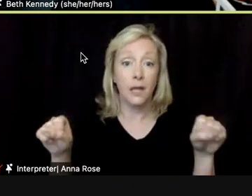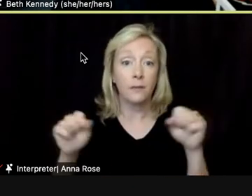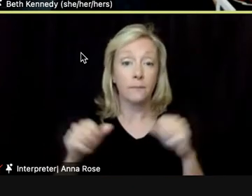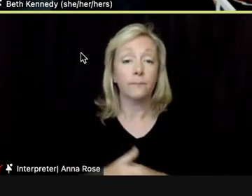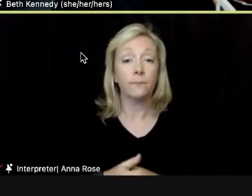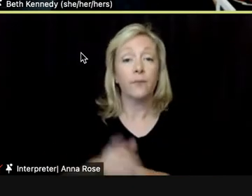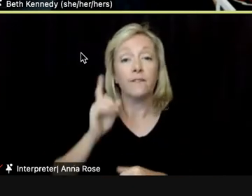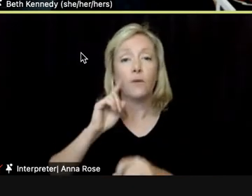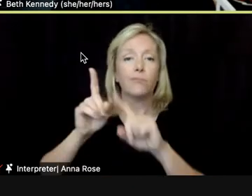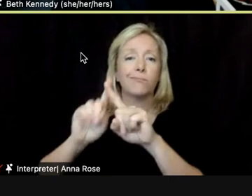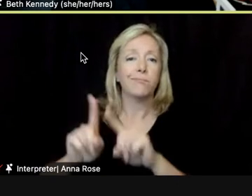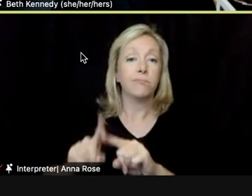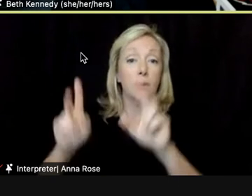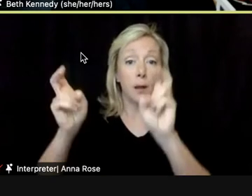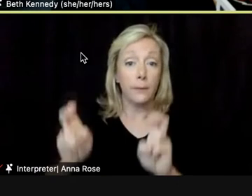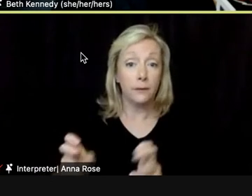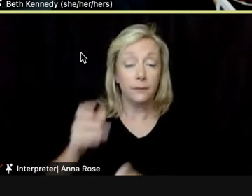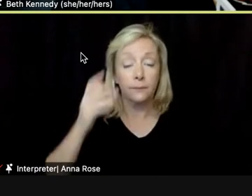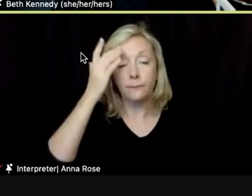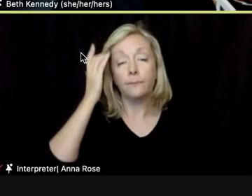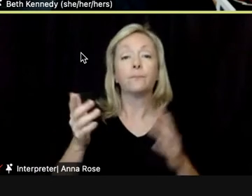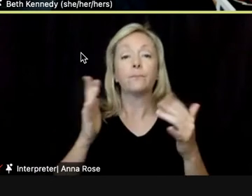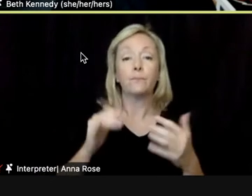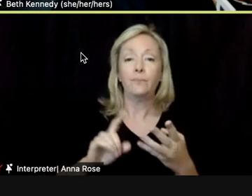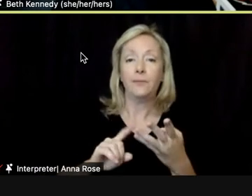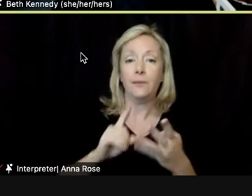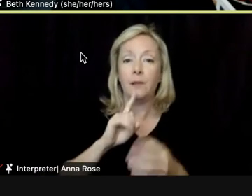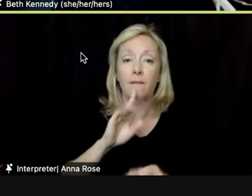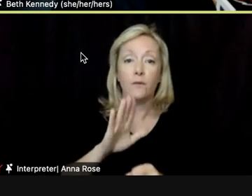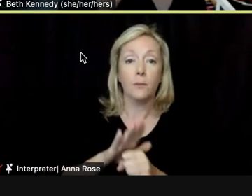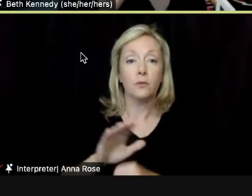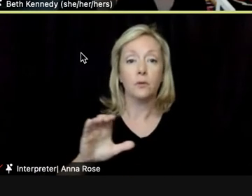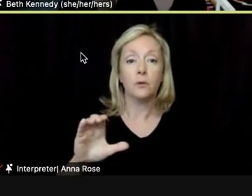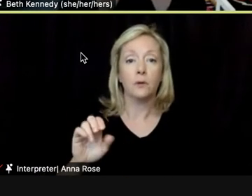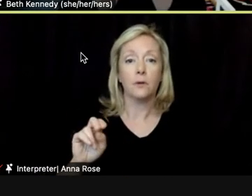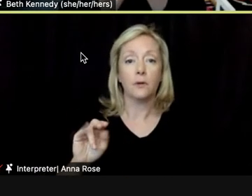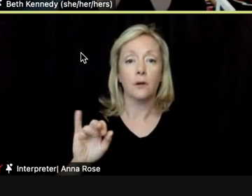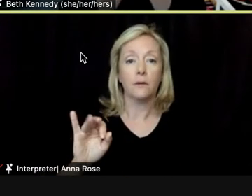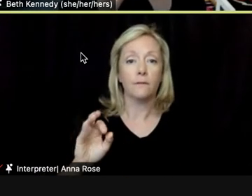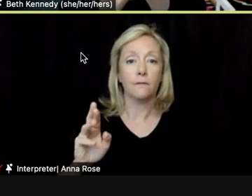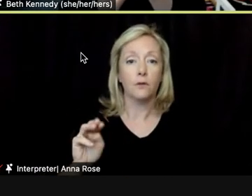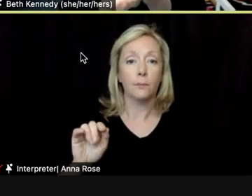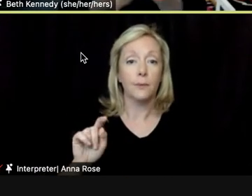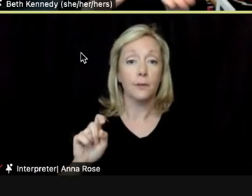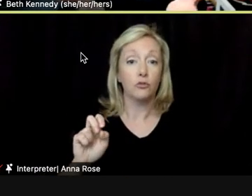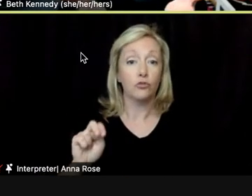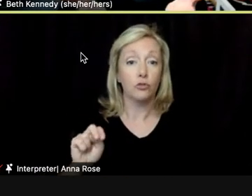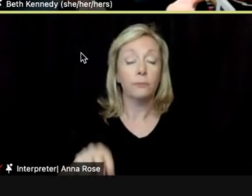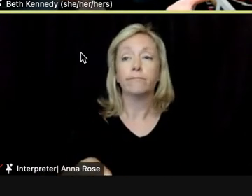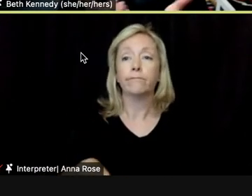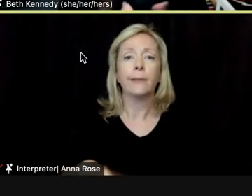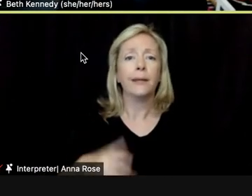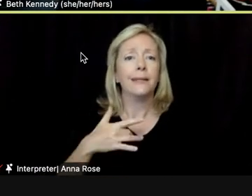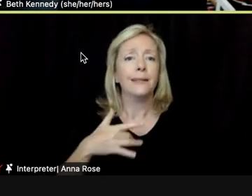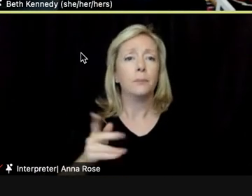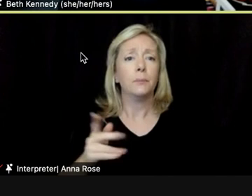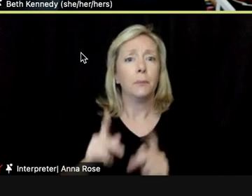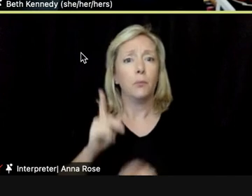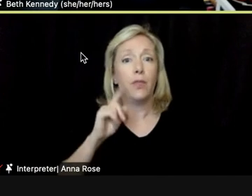Then confirmation. Sometimes people think good idea, good job, like a